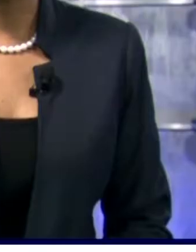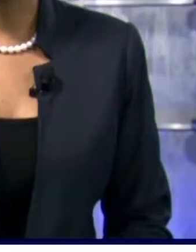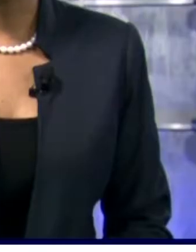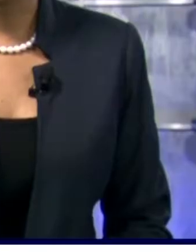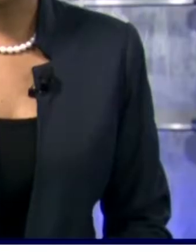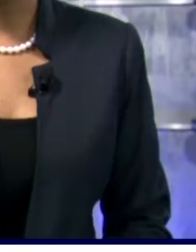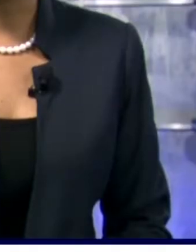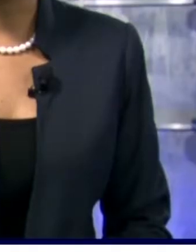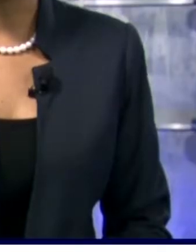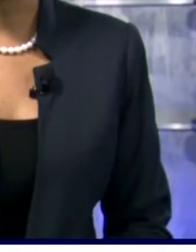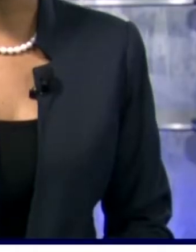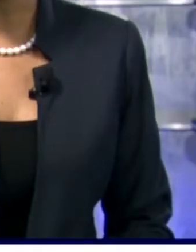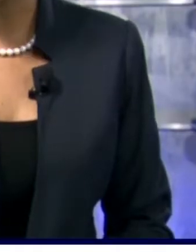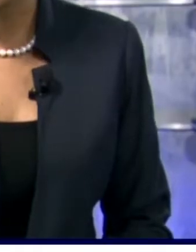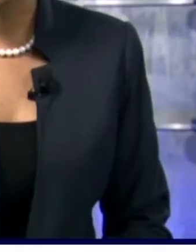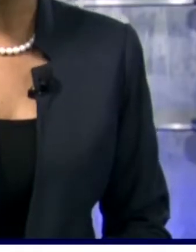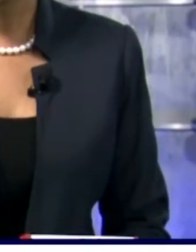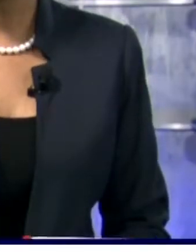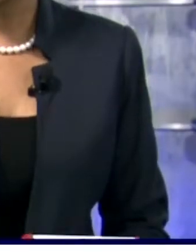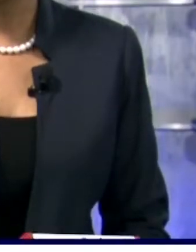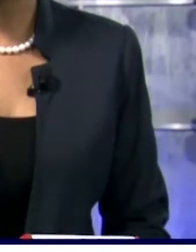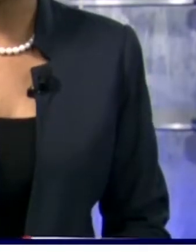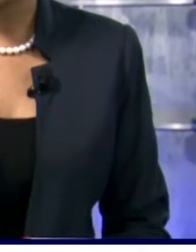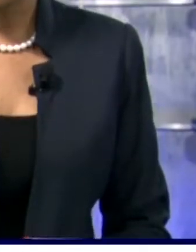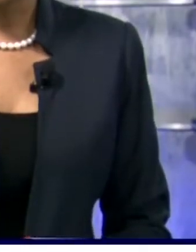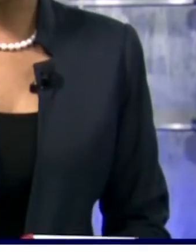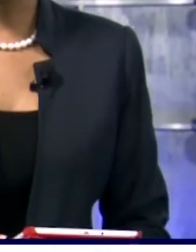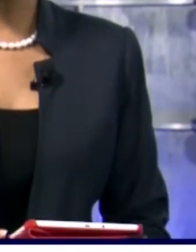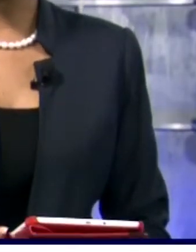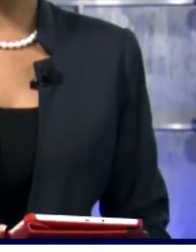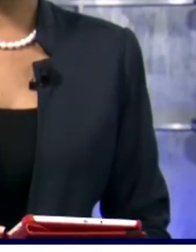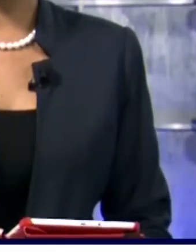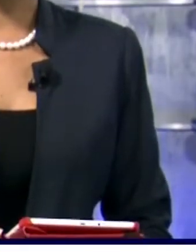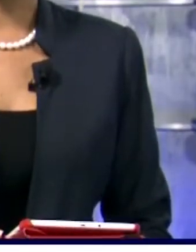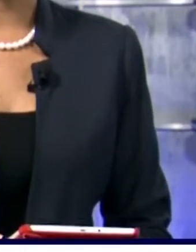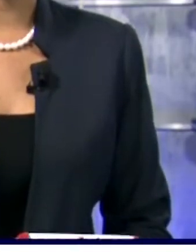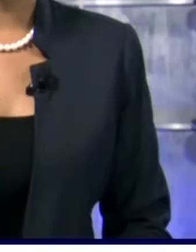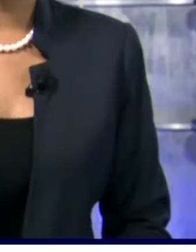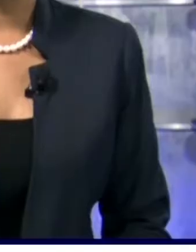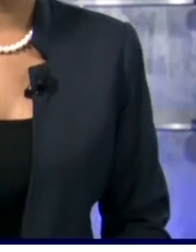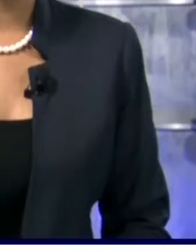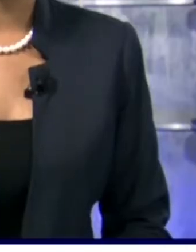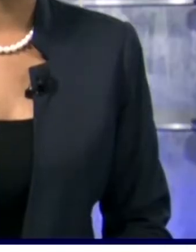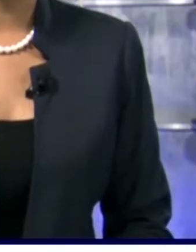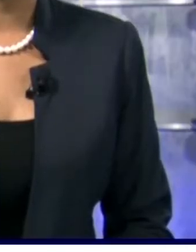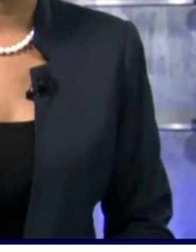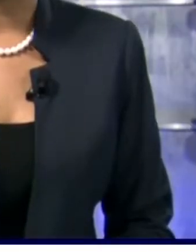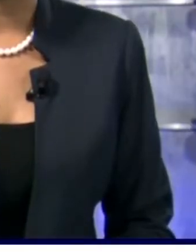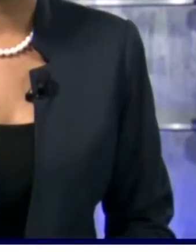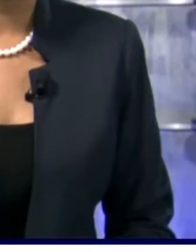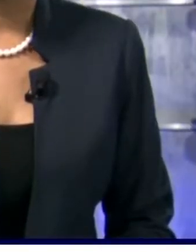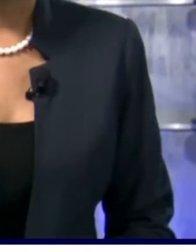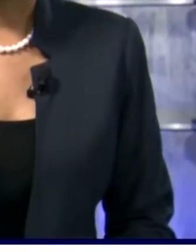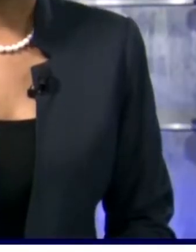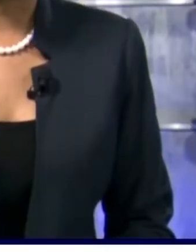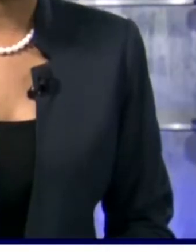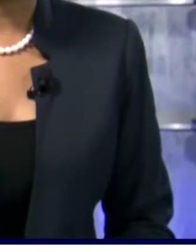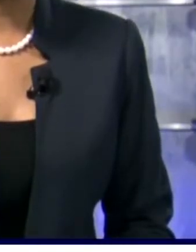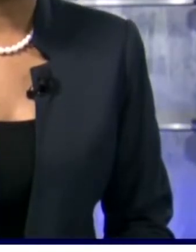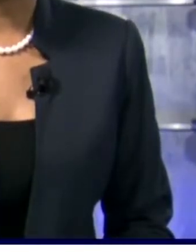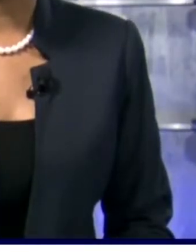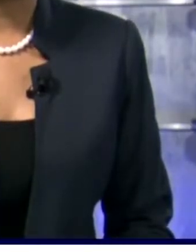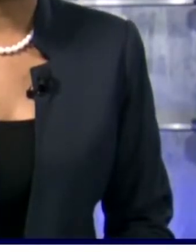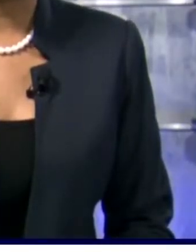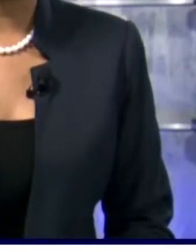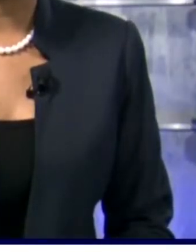poor signal quality on other cable providers. Buju is here for his long walk to freedom concert. And in